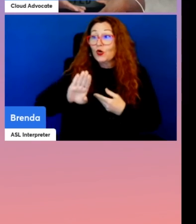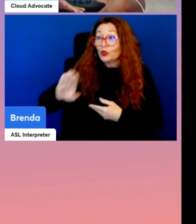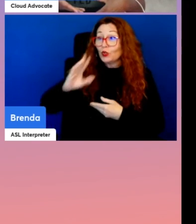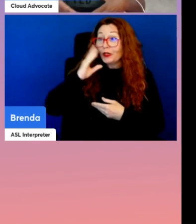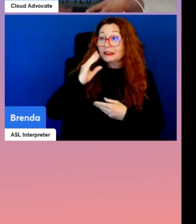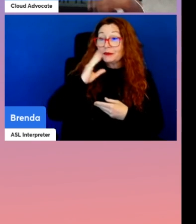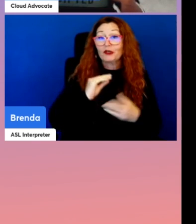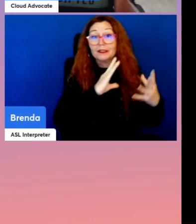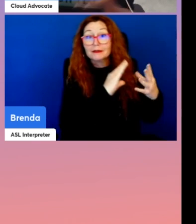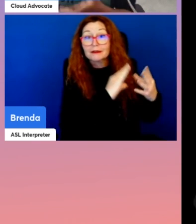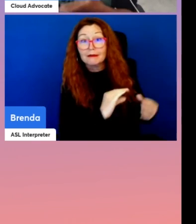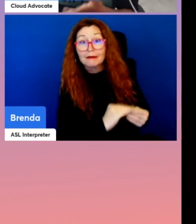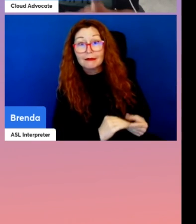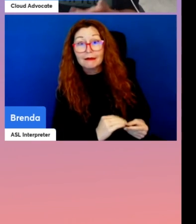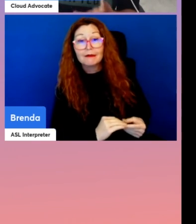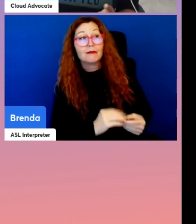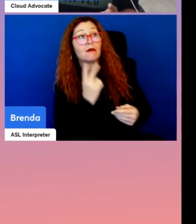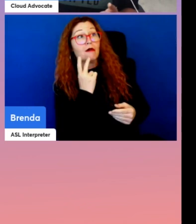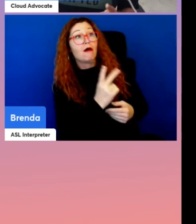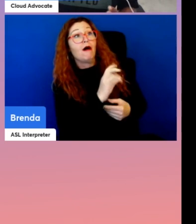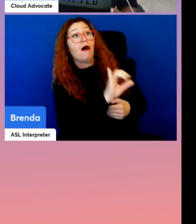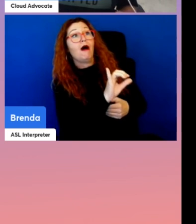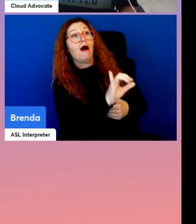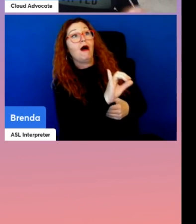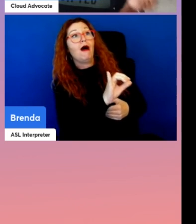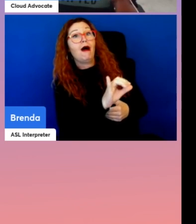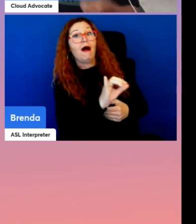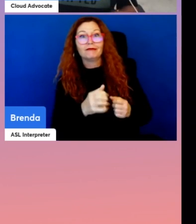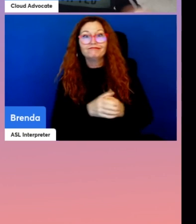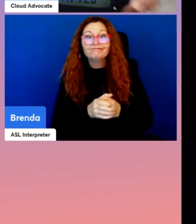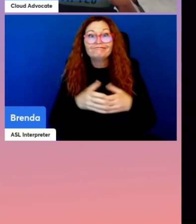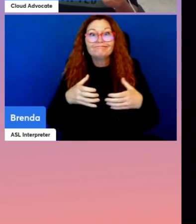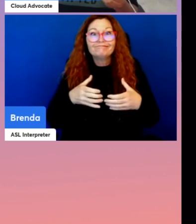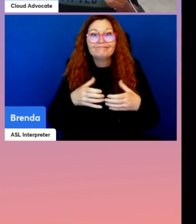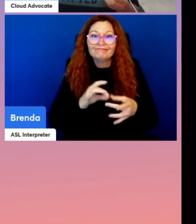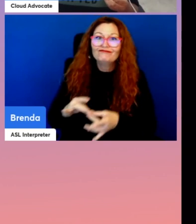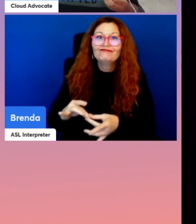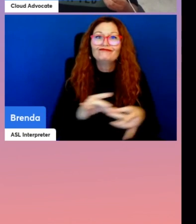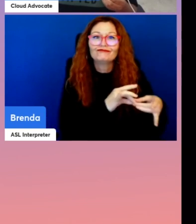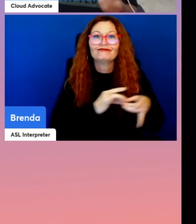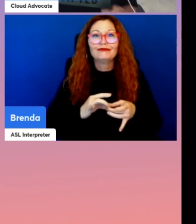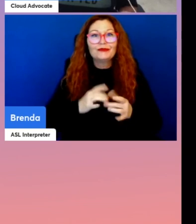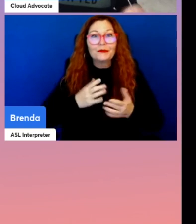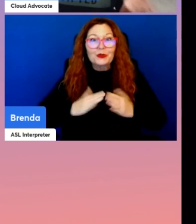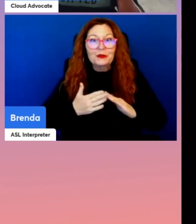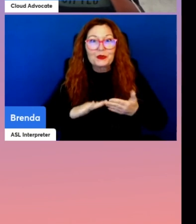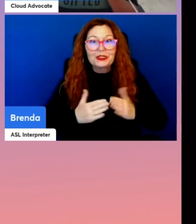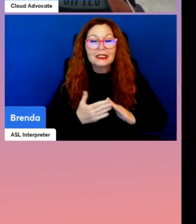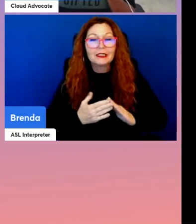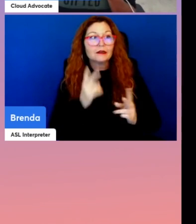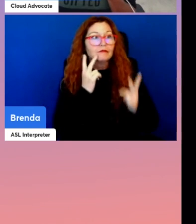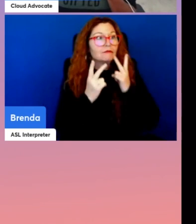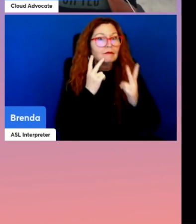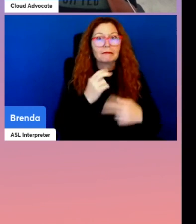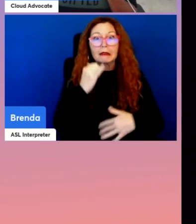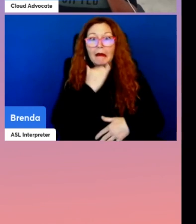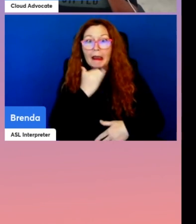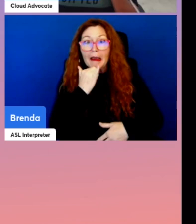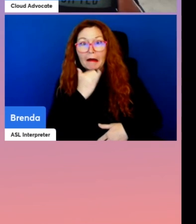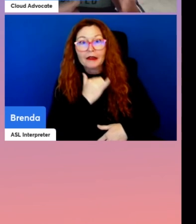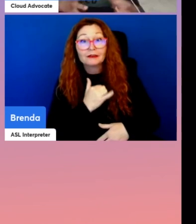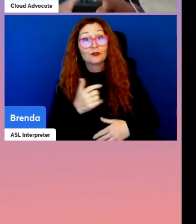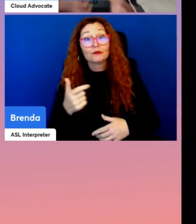I'm working through it. And that's how we start building community, because as we run into errors, you watch me run into